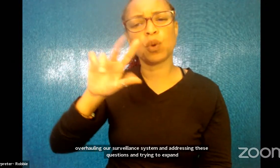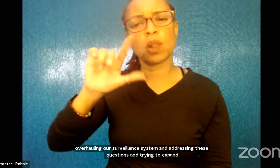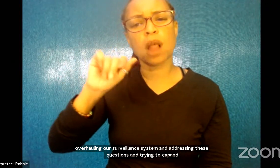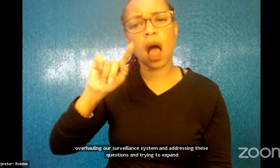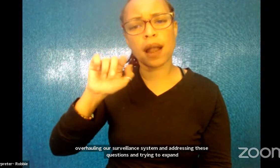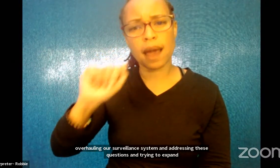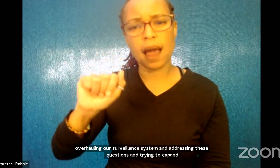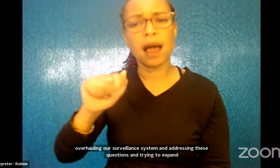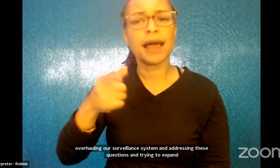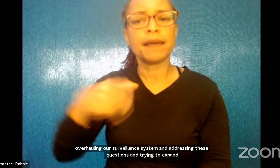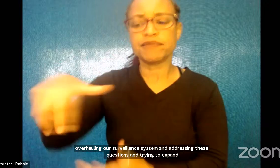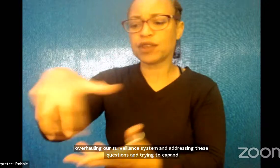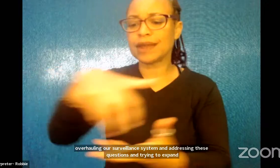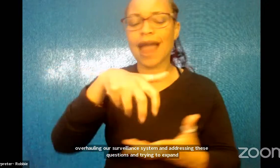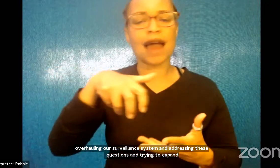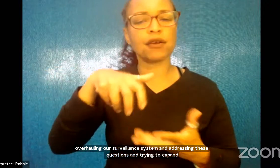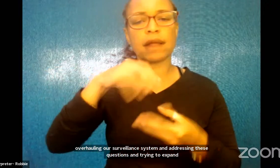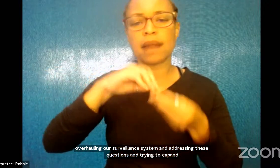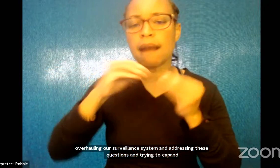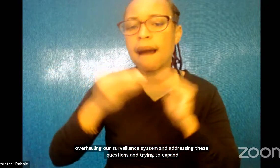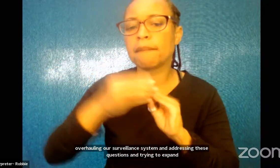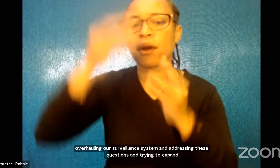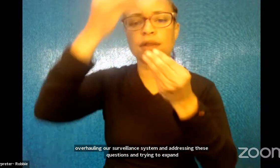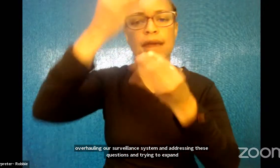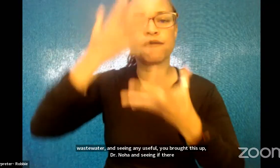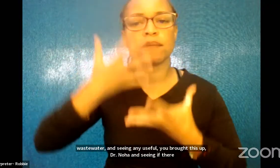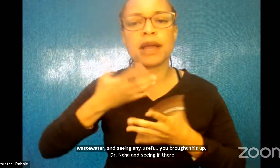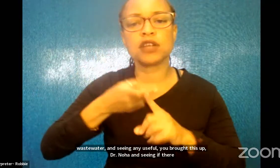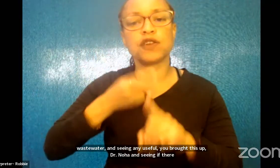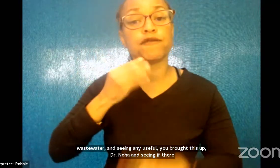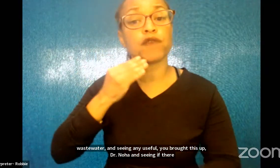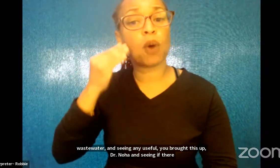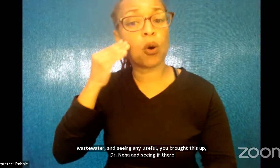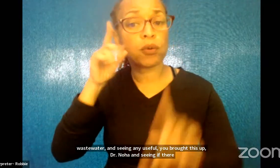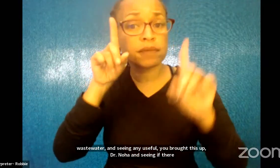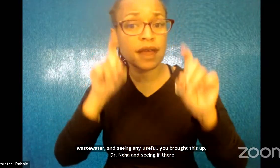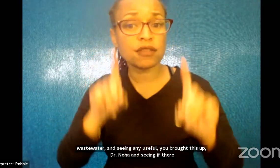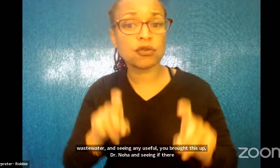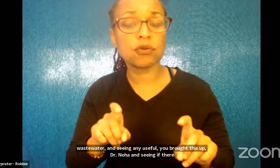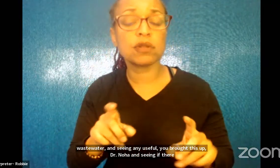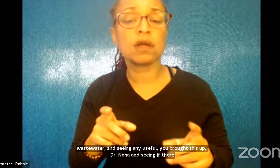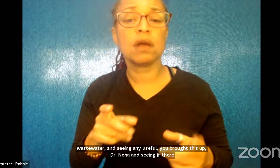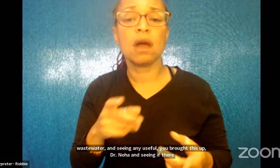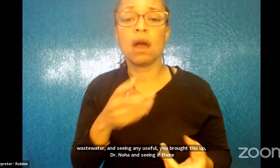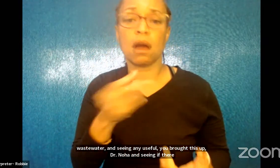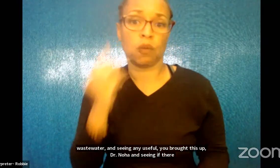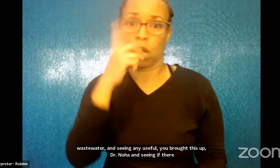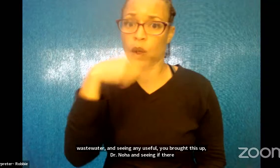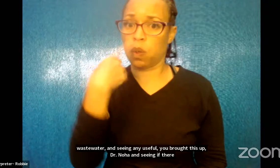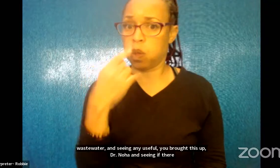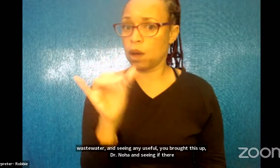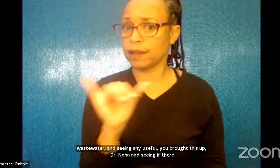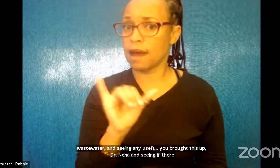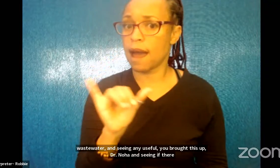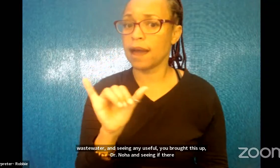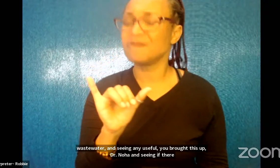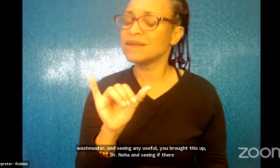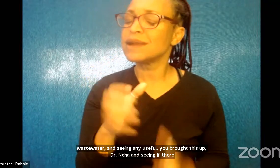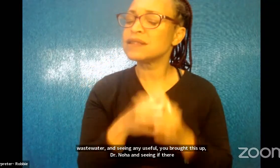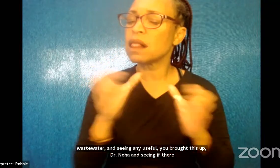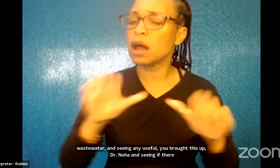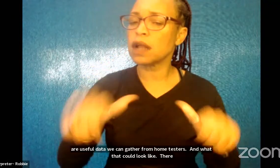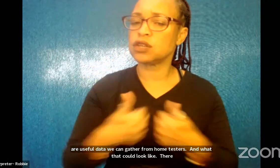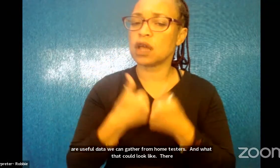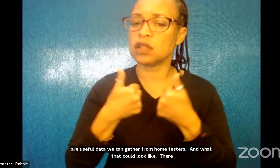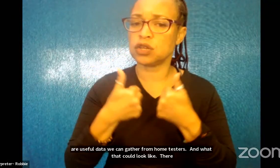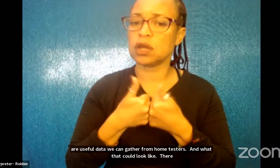somehow gather from home testers, and what that could look like. There's a lot of challenges,